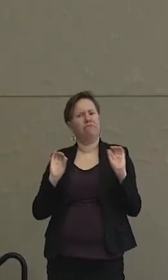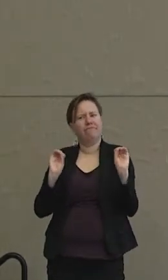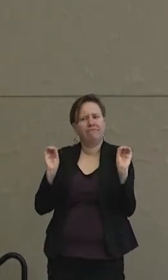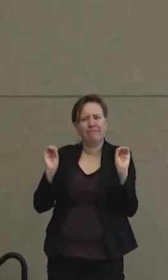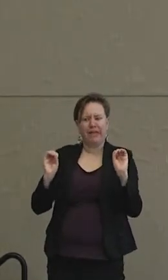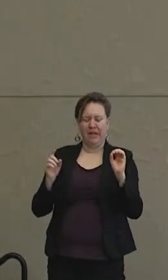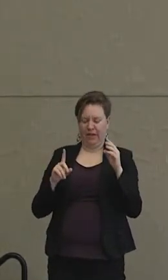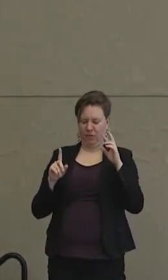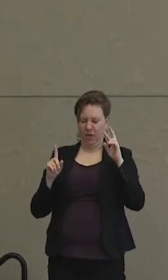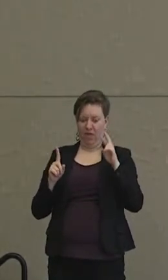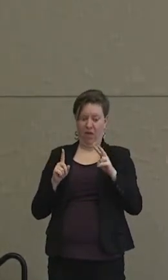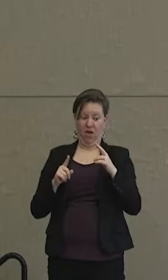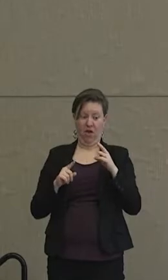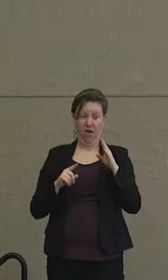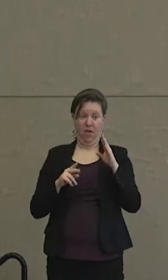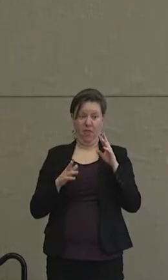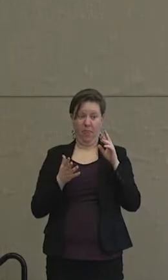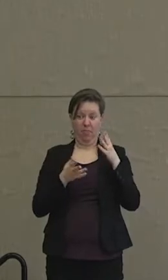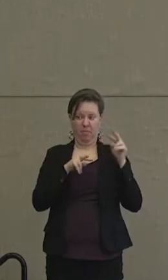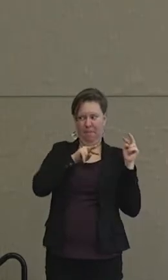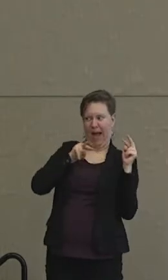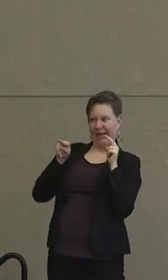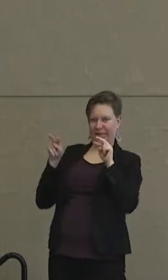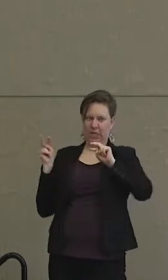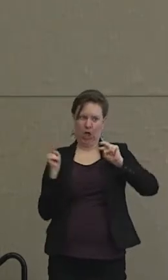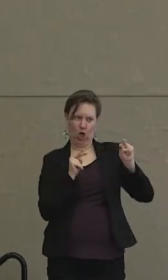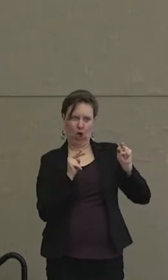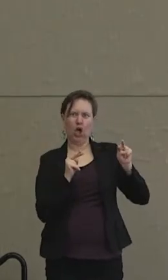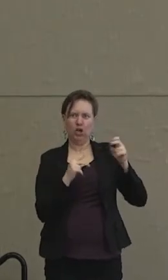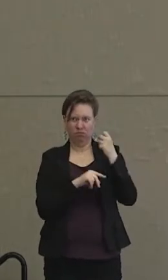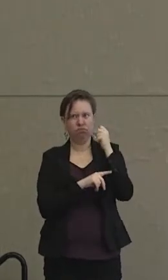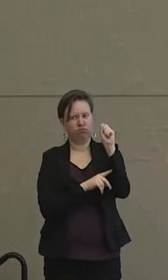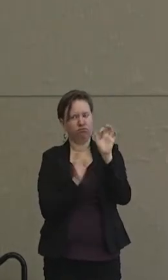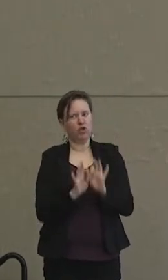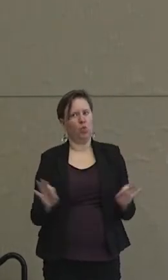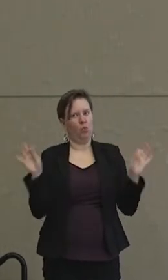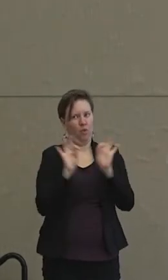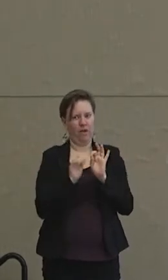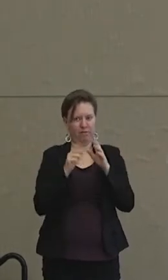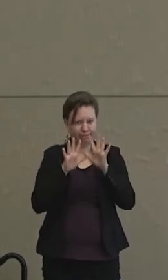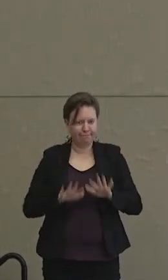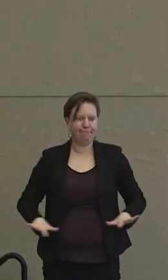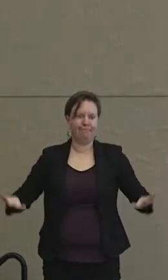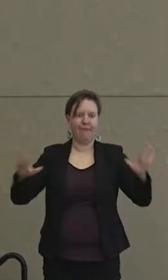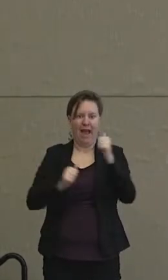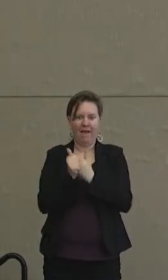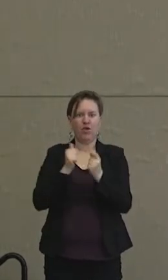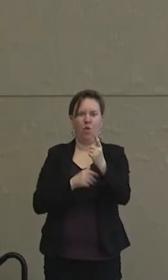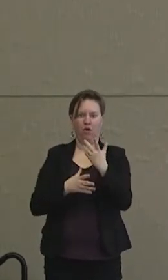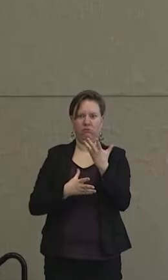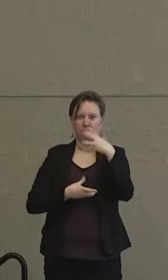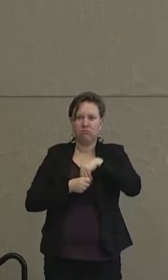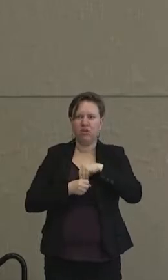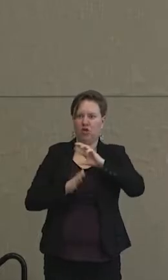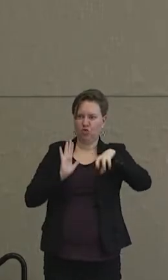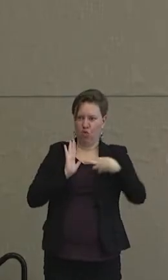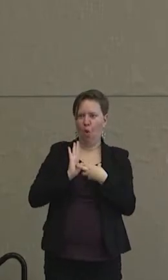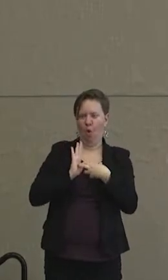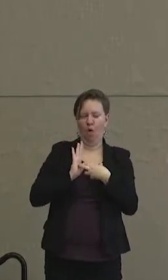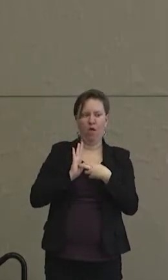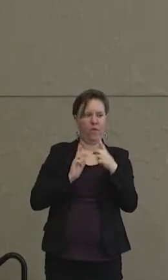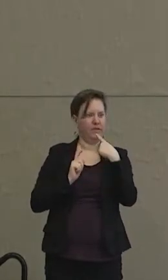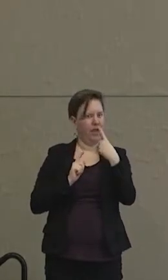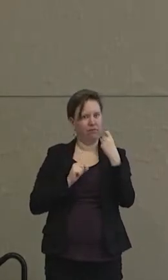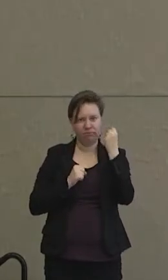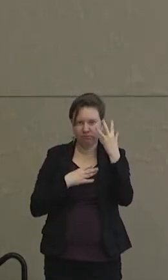promise of the bystander movement really is important. It gives space for everybody at the table. And now we've been saying it